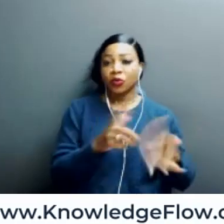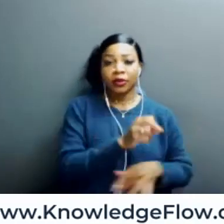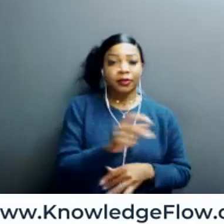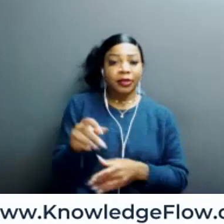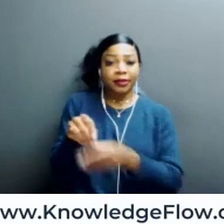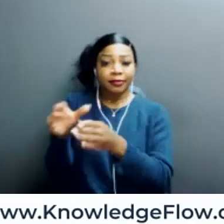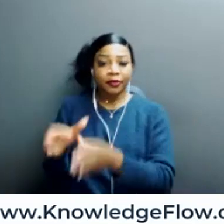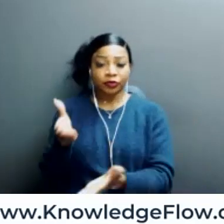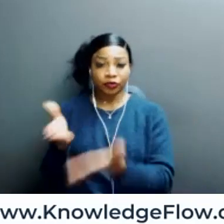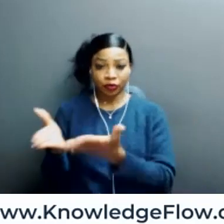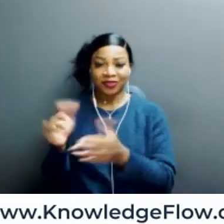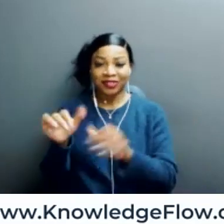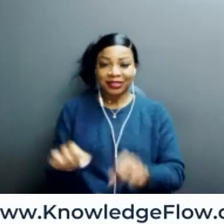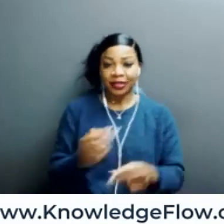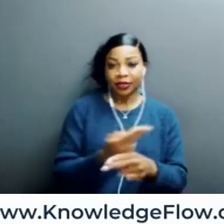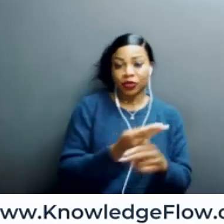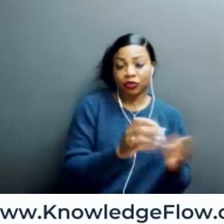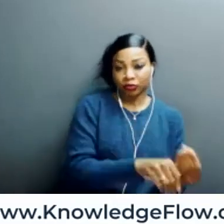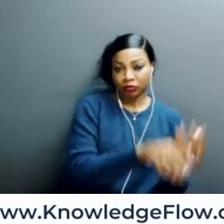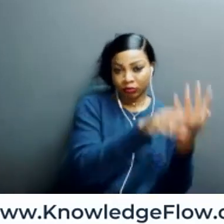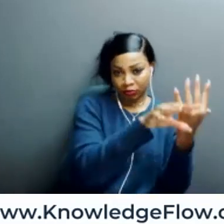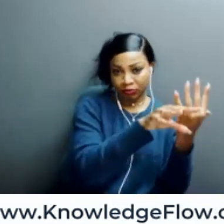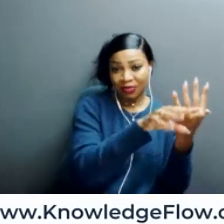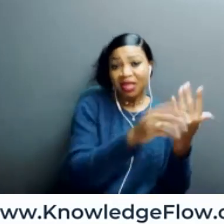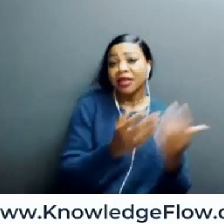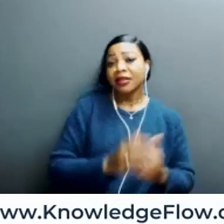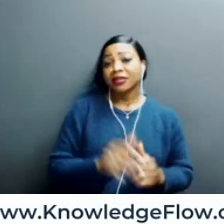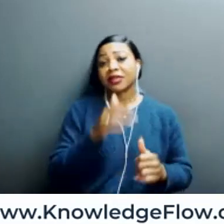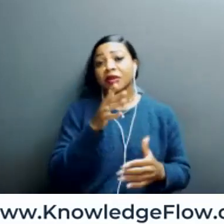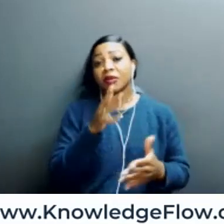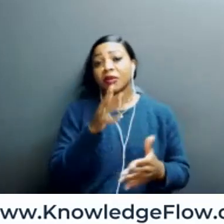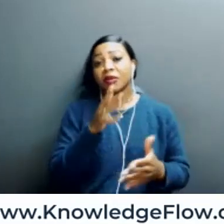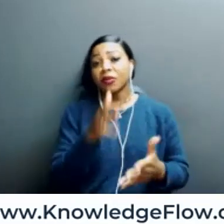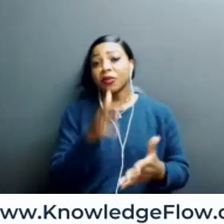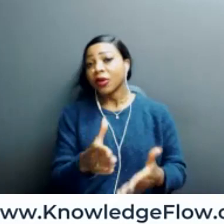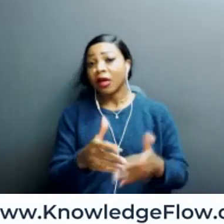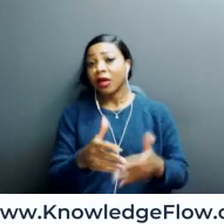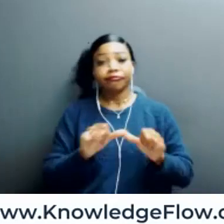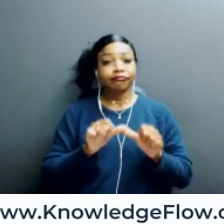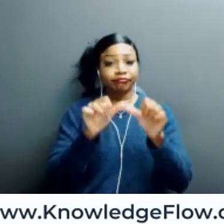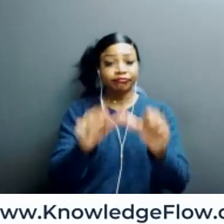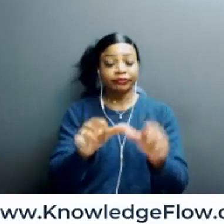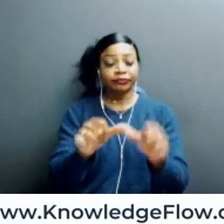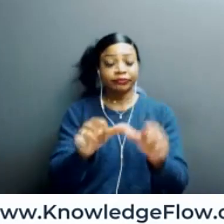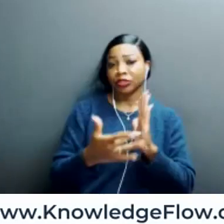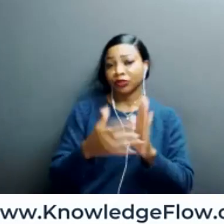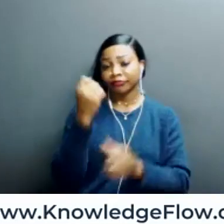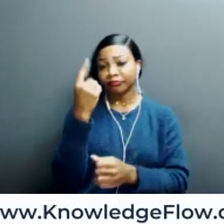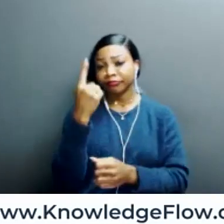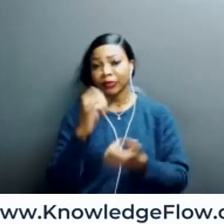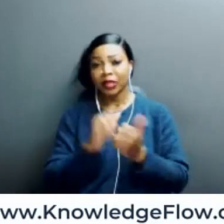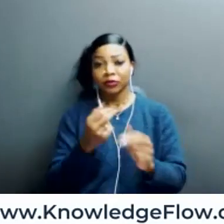services and I think that will really be the way of the future and so digital literacy is really essential for the social